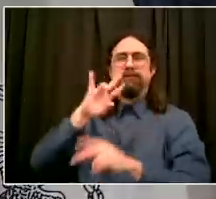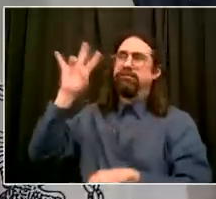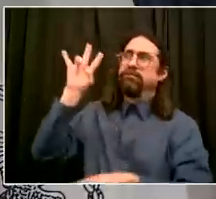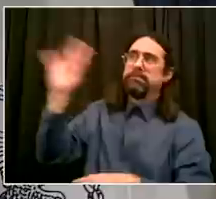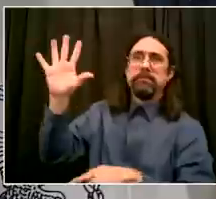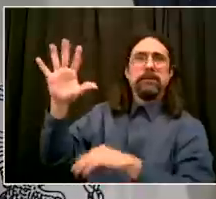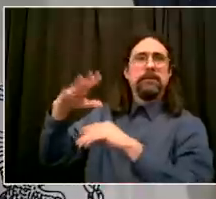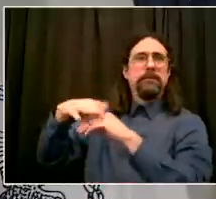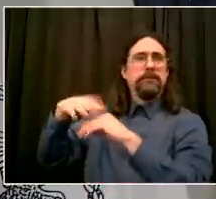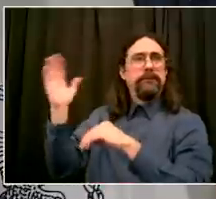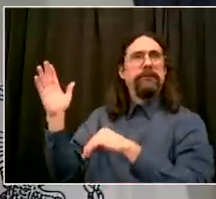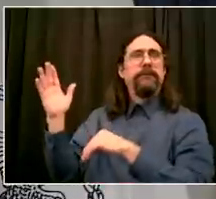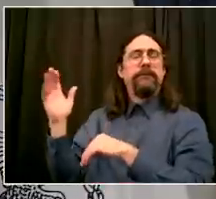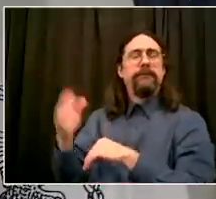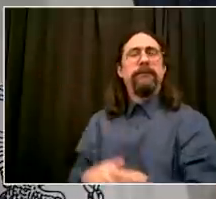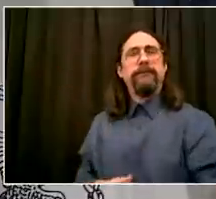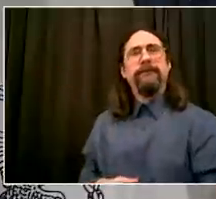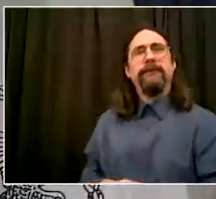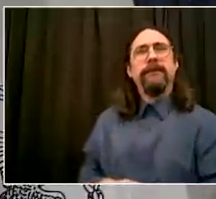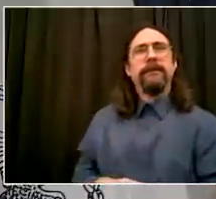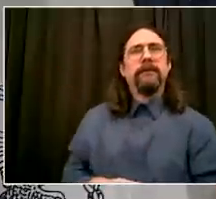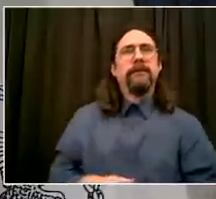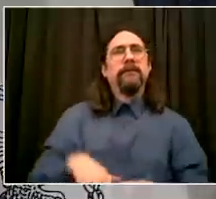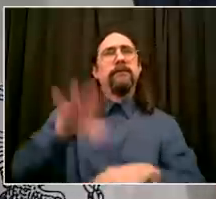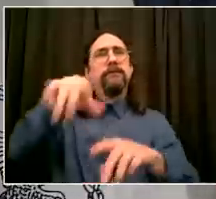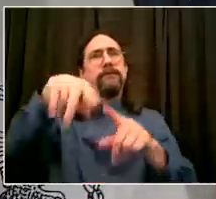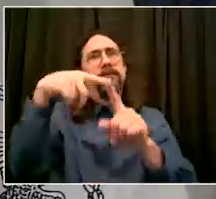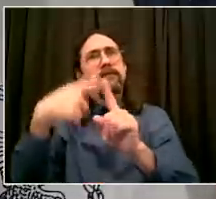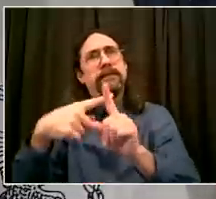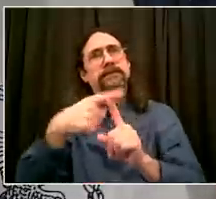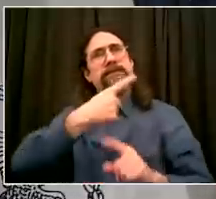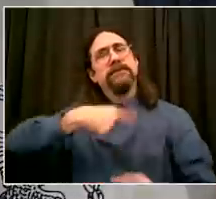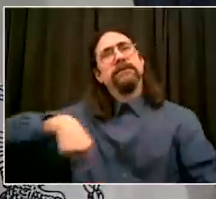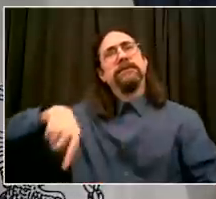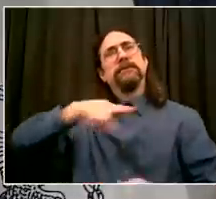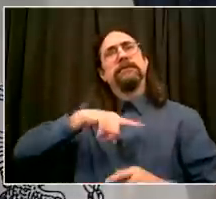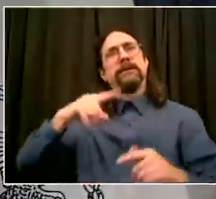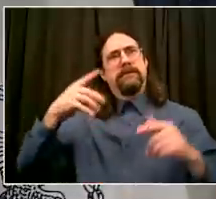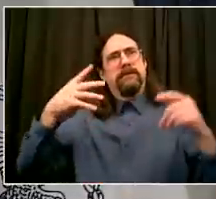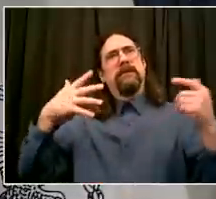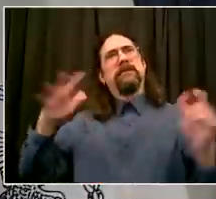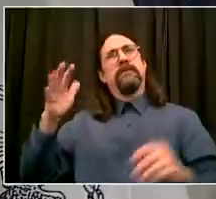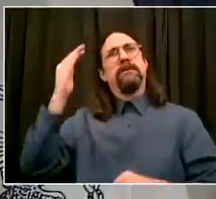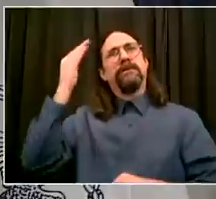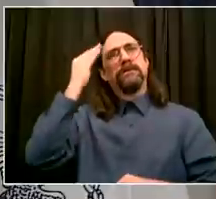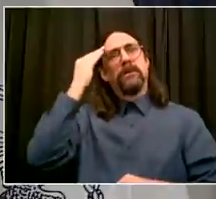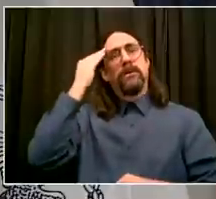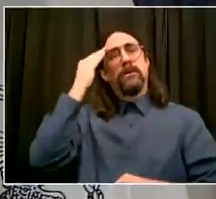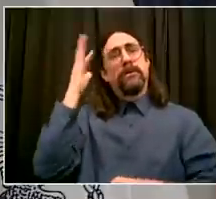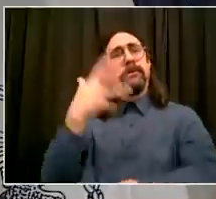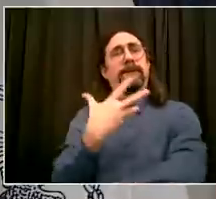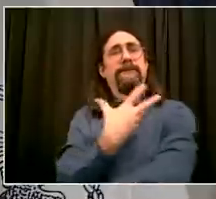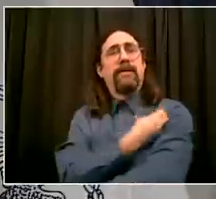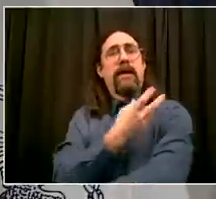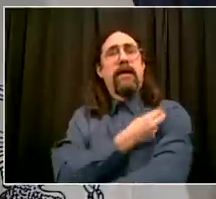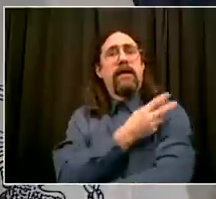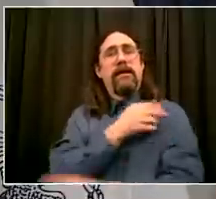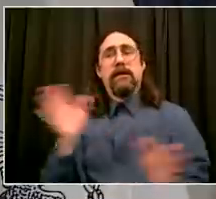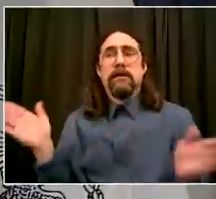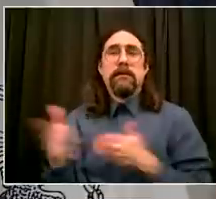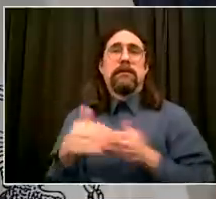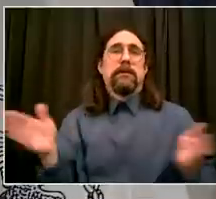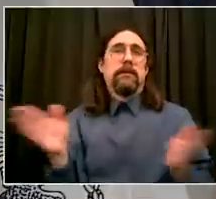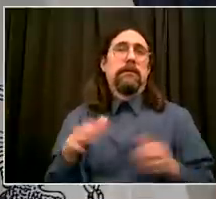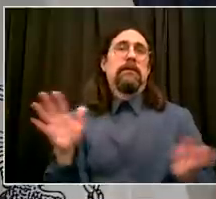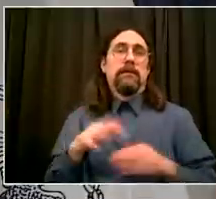the essential workers and public servants unless we can get a much more reliable supply of vaccine. Dr. Varma, would you speak to why you and